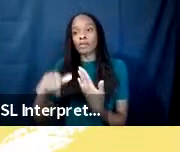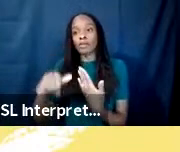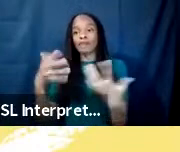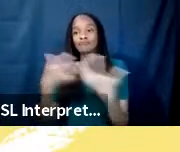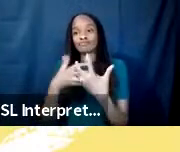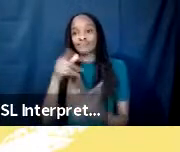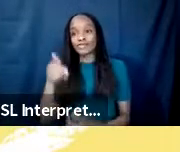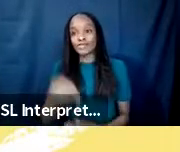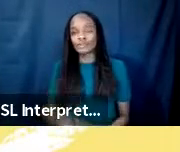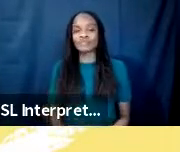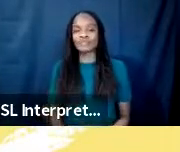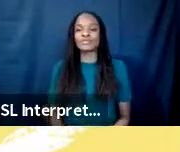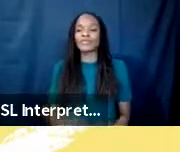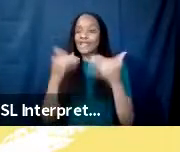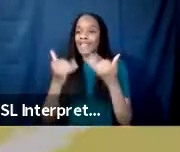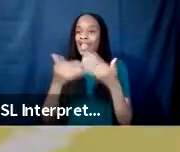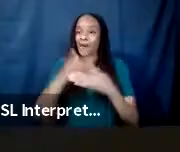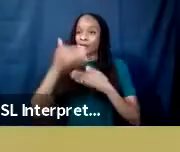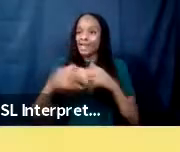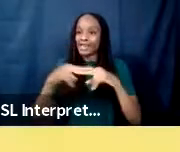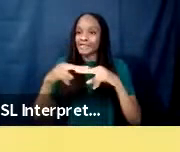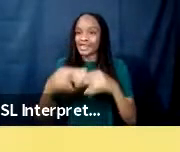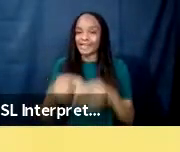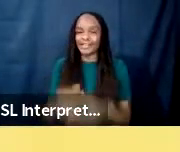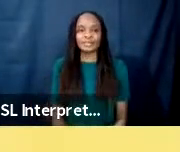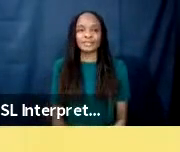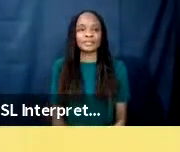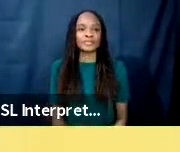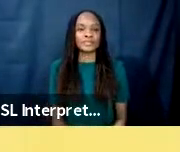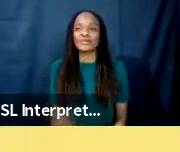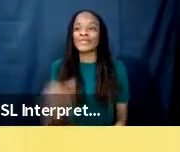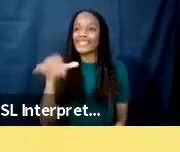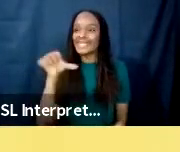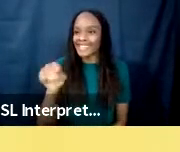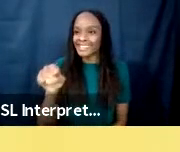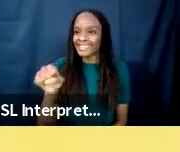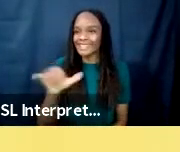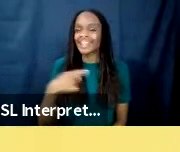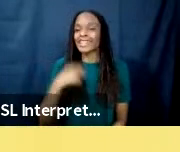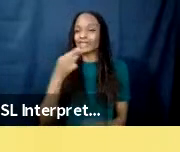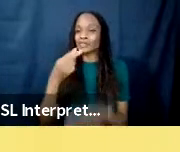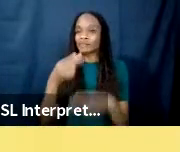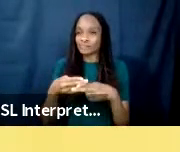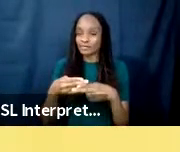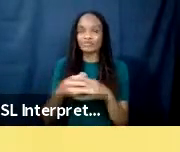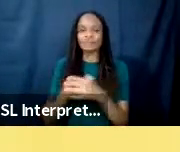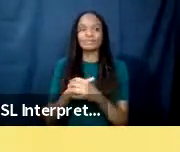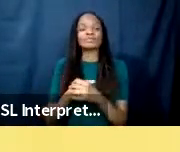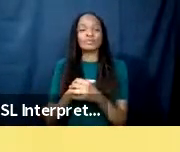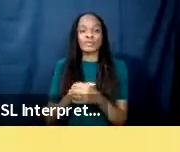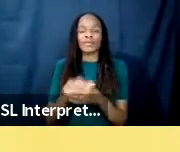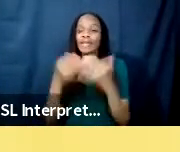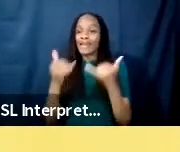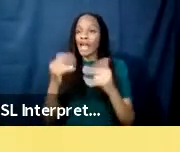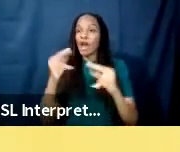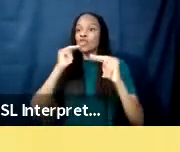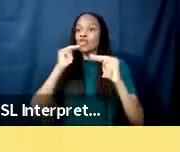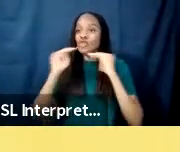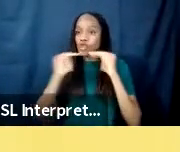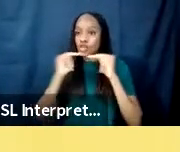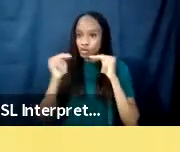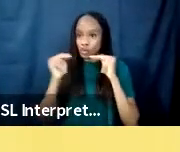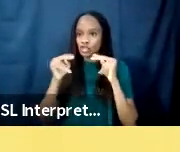I think we can go on to the next slide. Yes, and as I mentioned, now talking about the negotiated